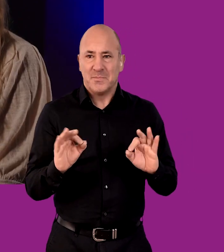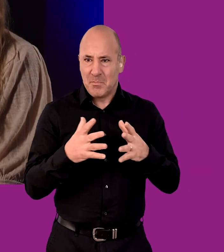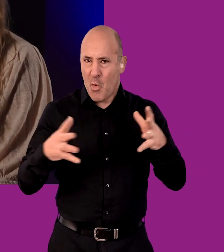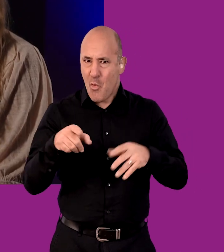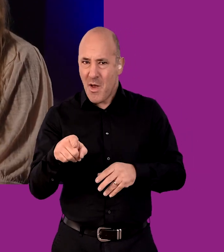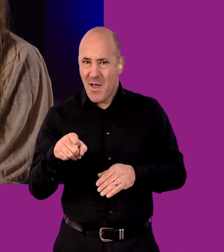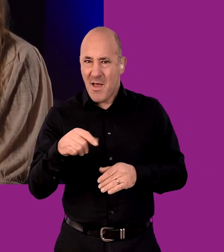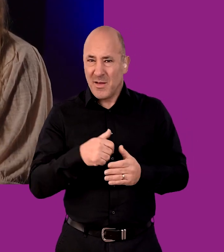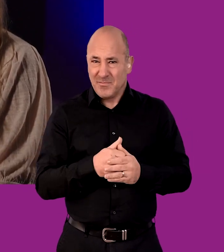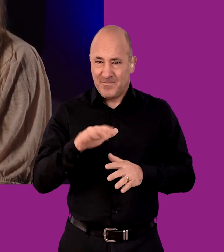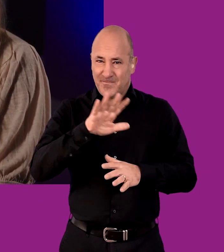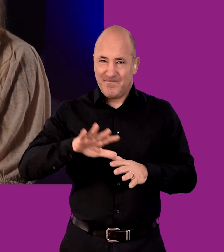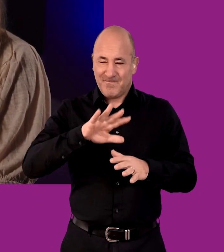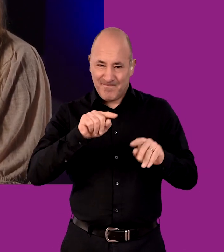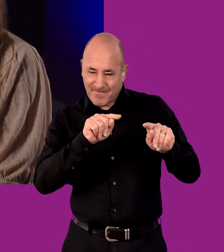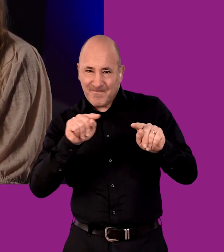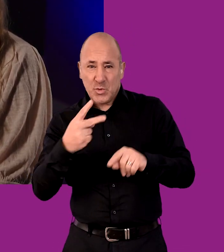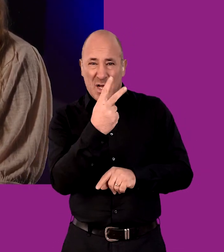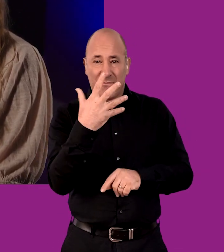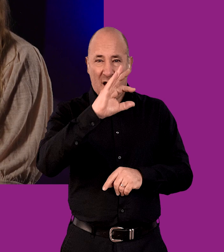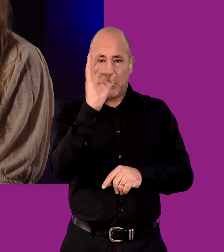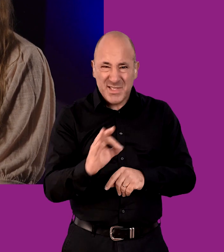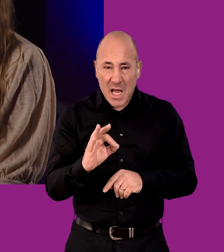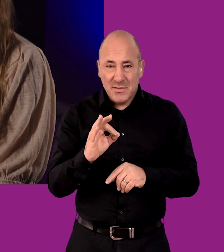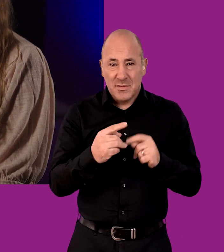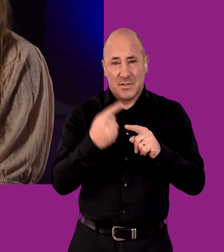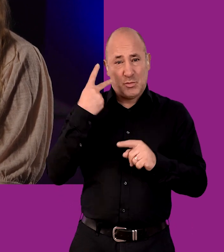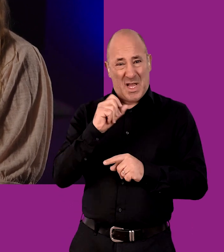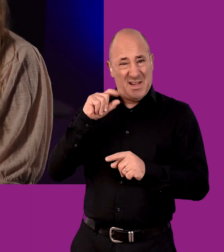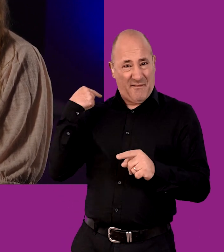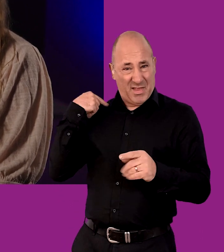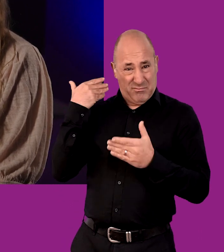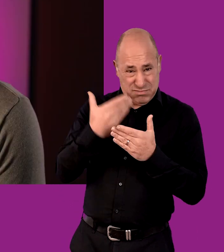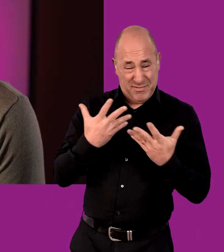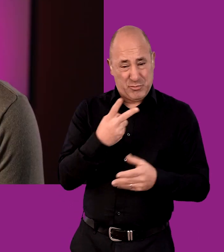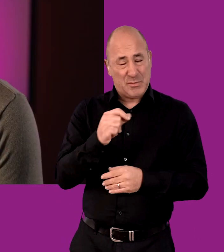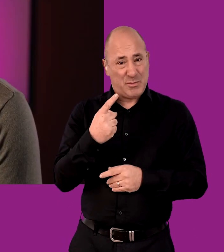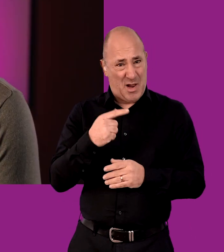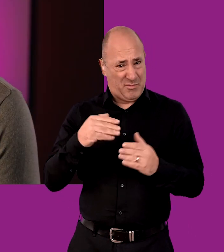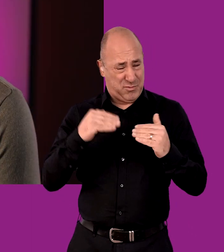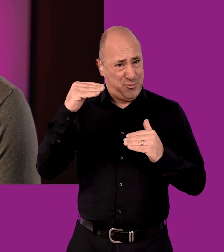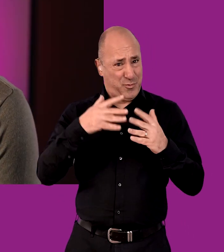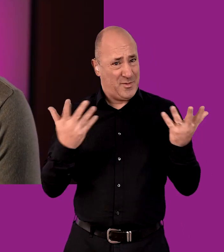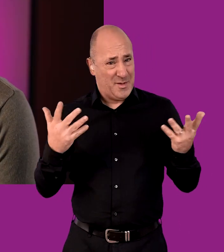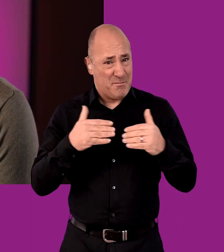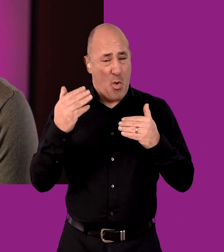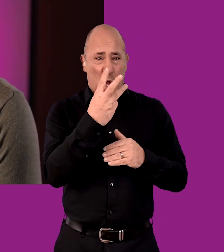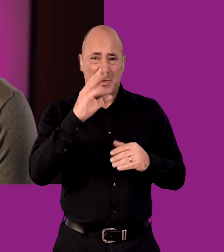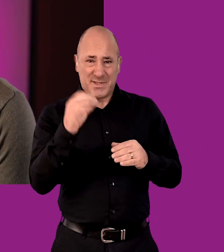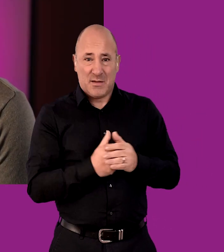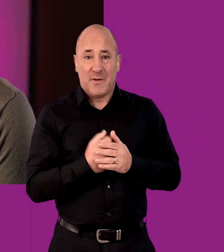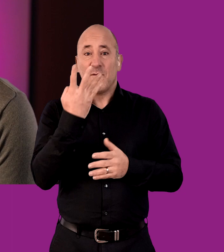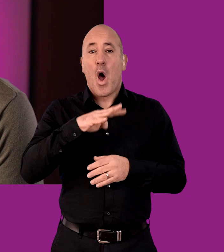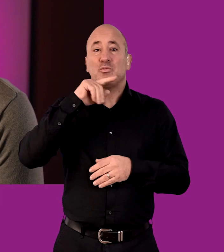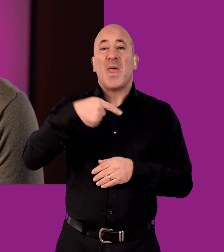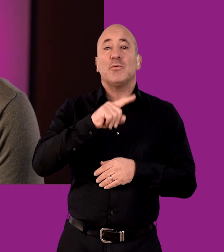4 people reported no religion in 2011, increasing to around 1 in 3 in 2021. Just over 400,000 people